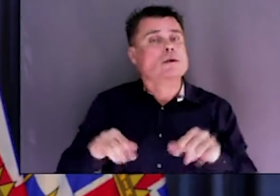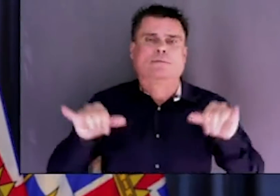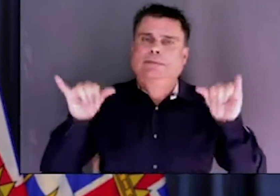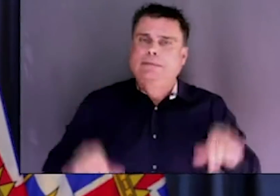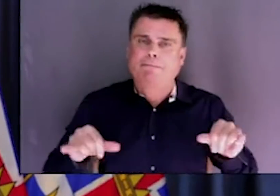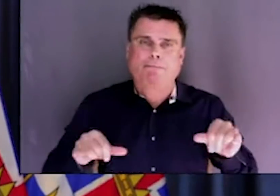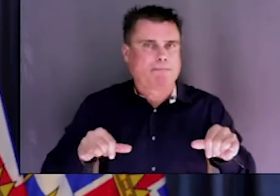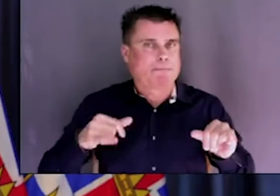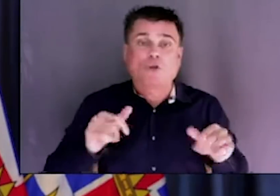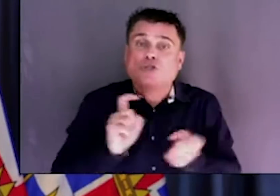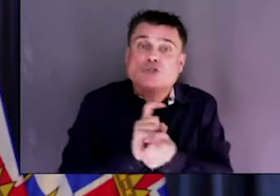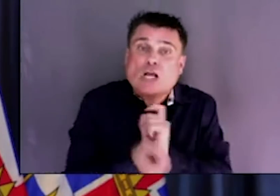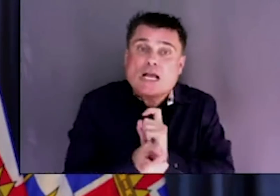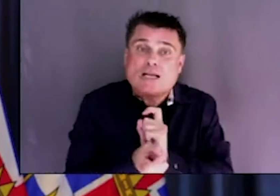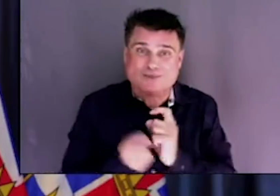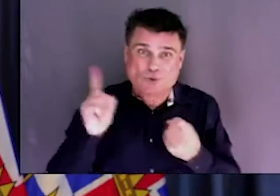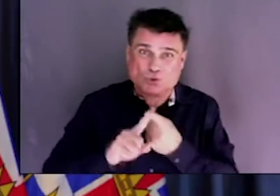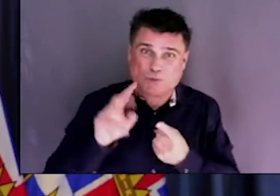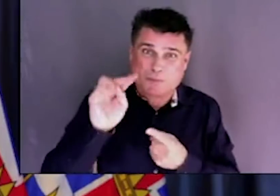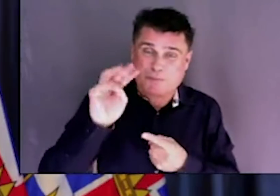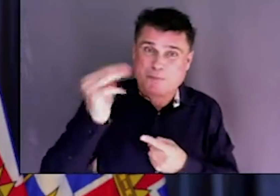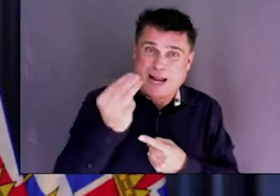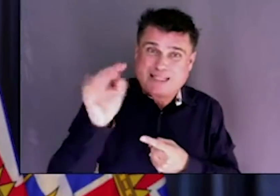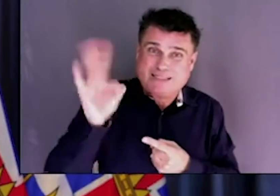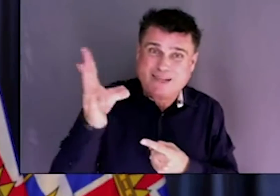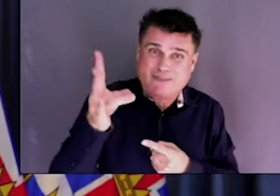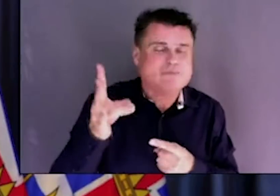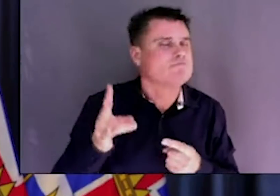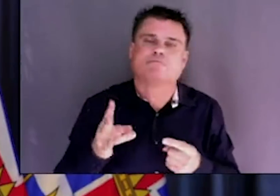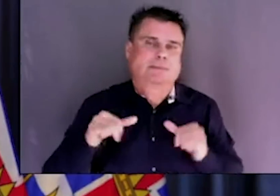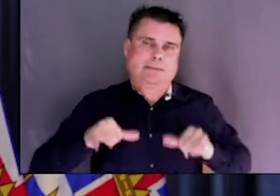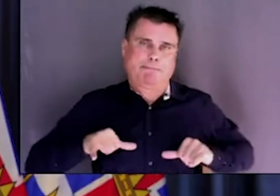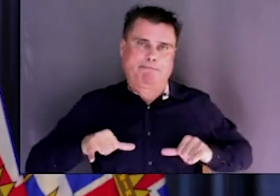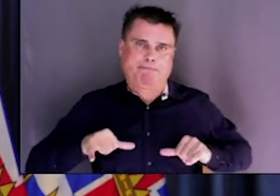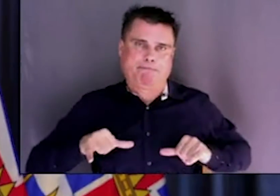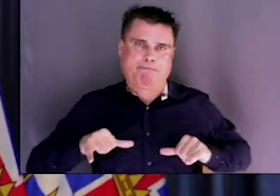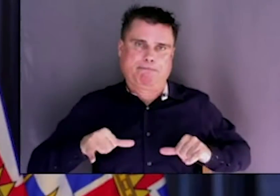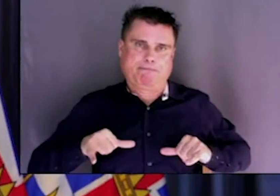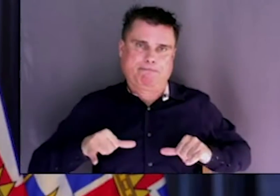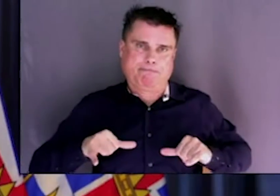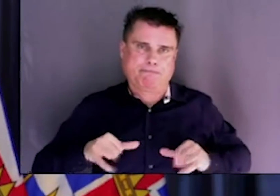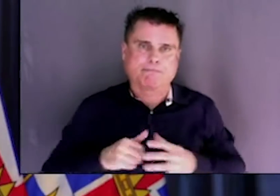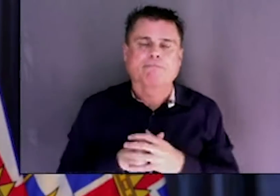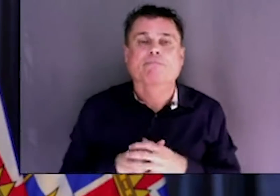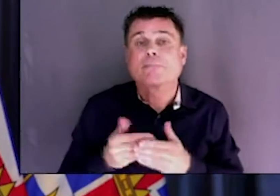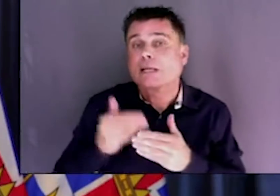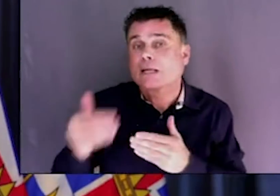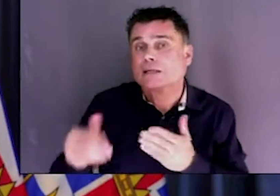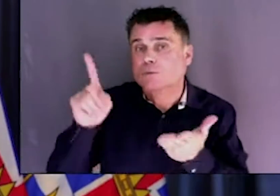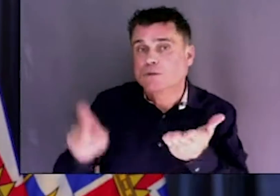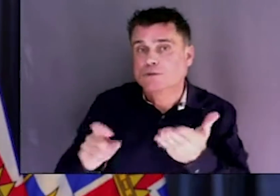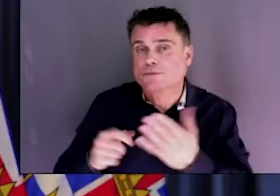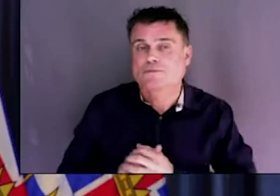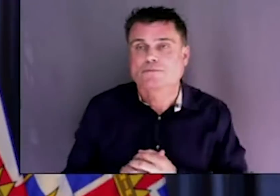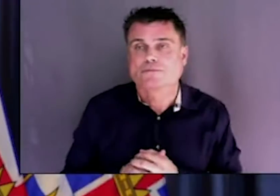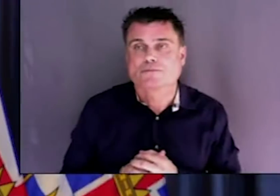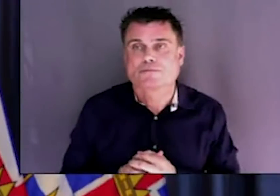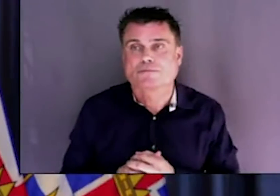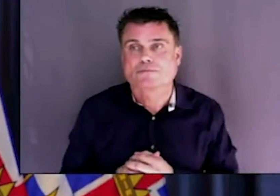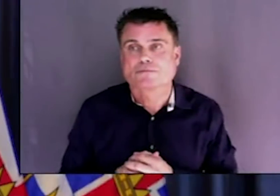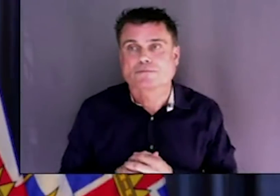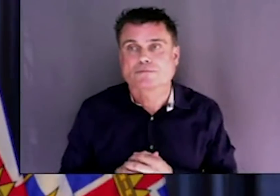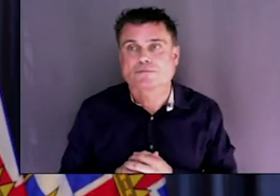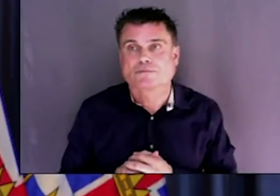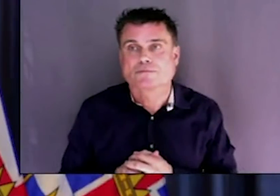Hello, Premier. I wanted to go back to the paid sick leave again. In the spring, in a very short